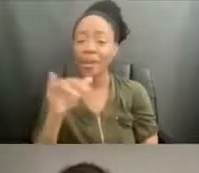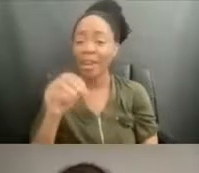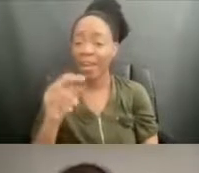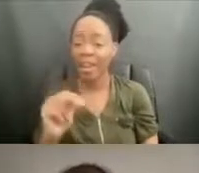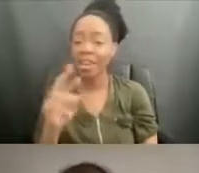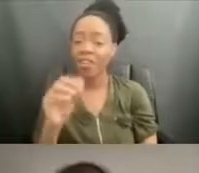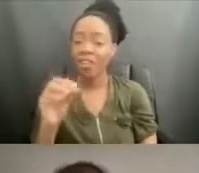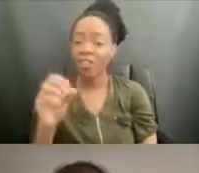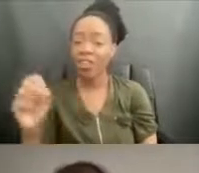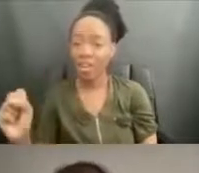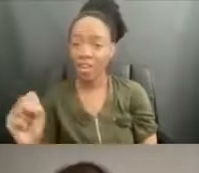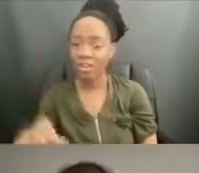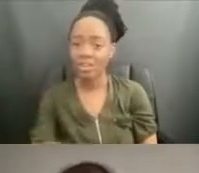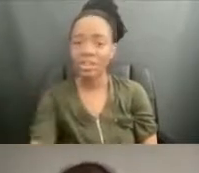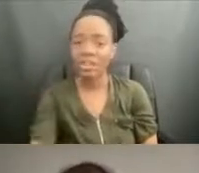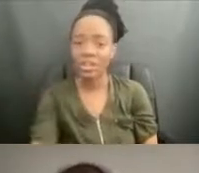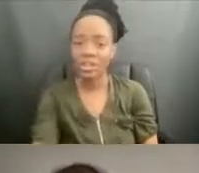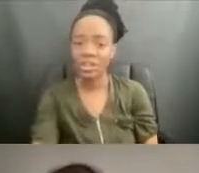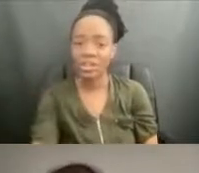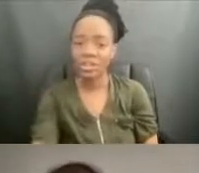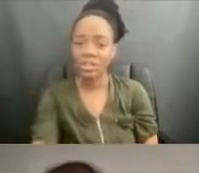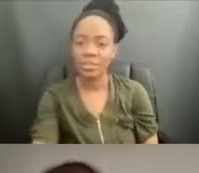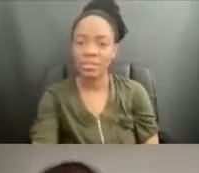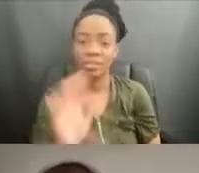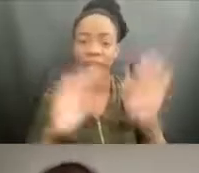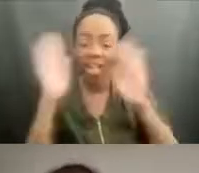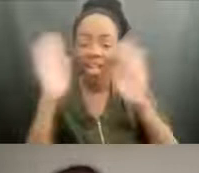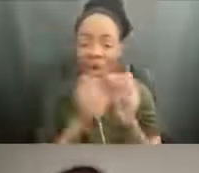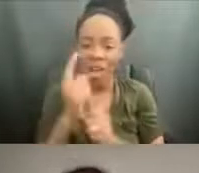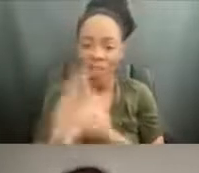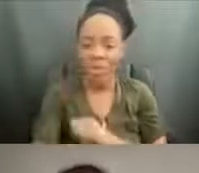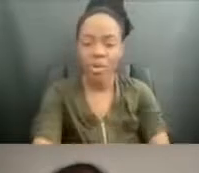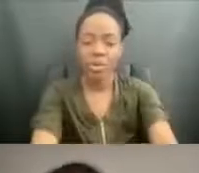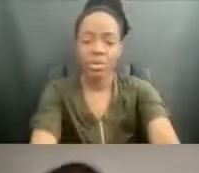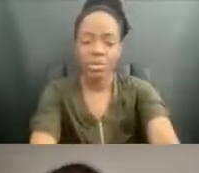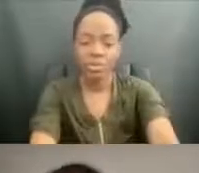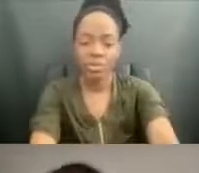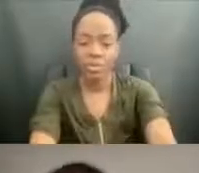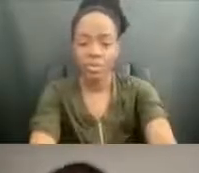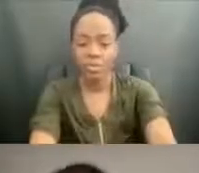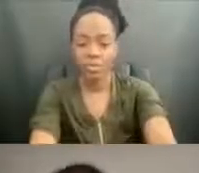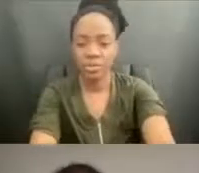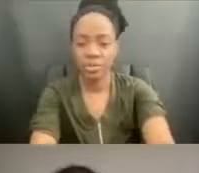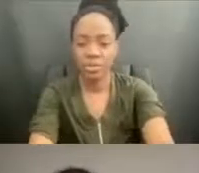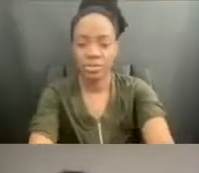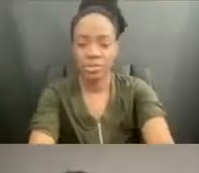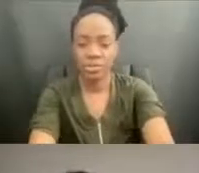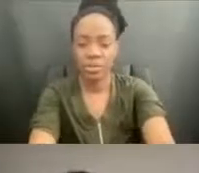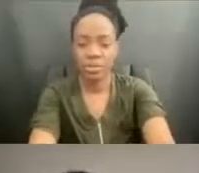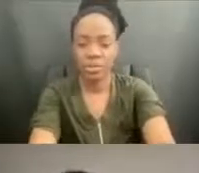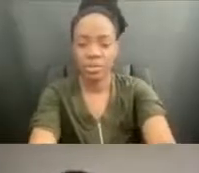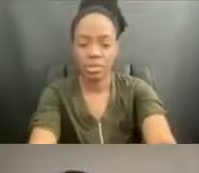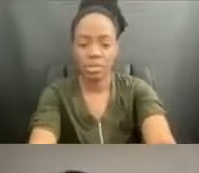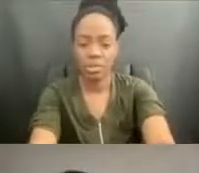Woo! Hey, everyone. Hey. How's everybody doing? You are. How out? I'm